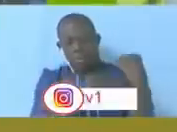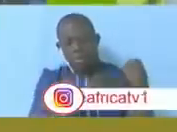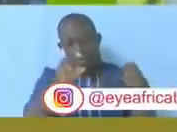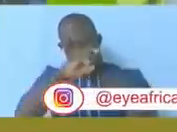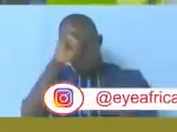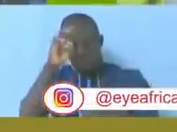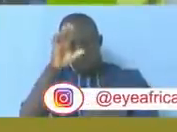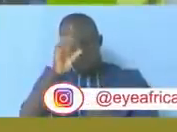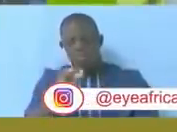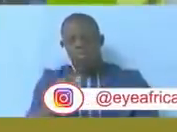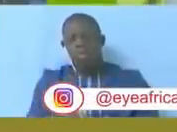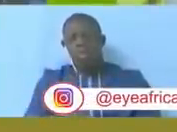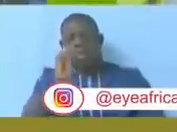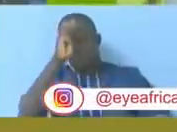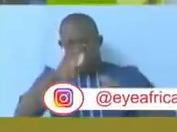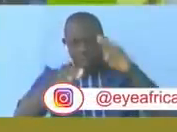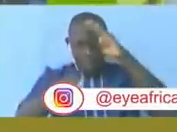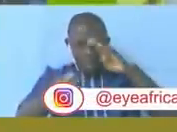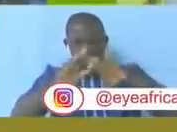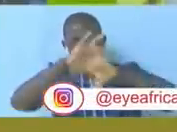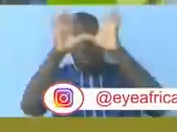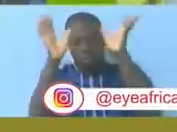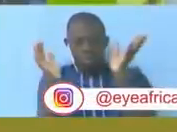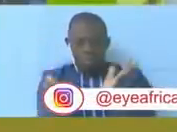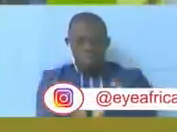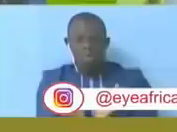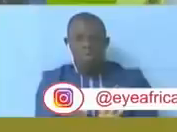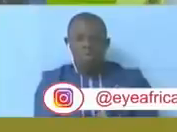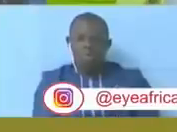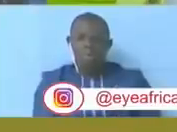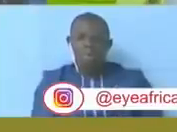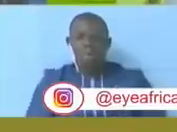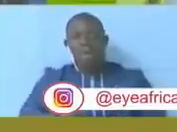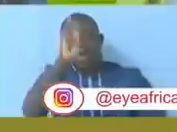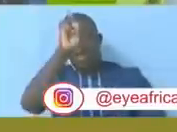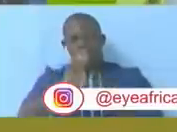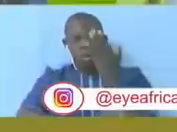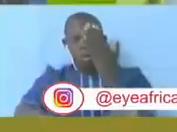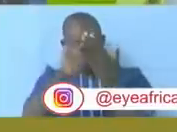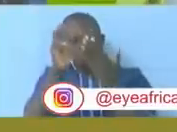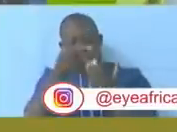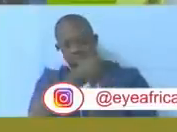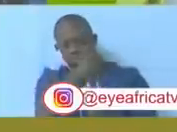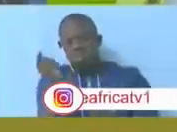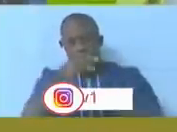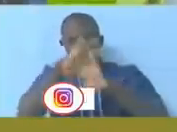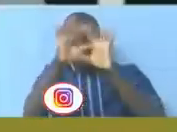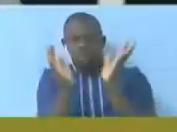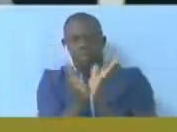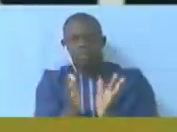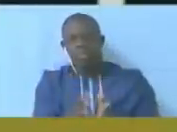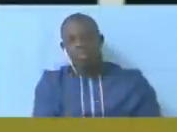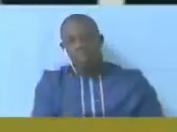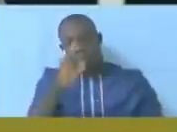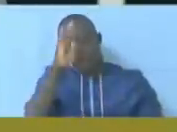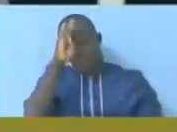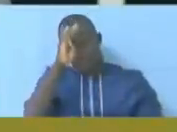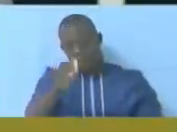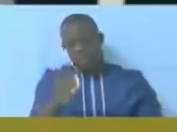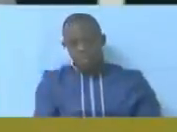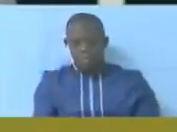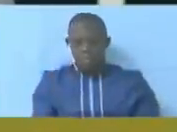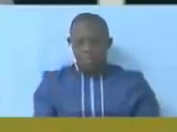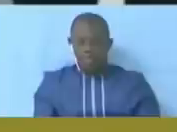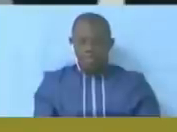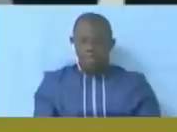I thank you all. And God bless you all. Thank you.